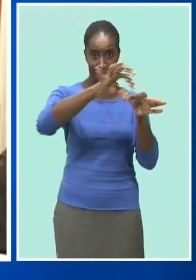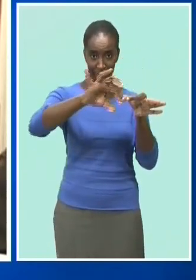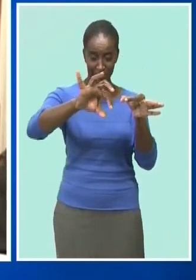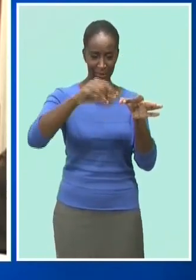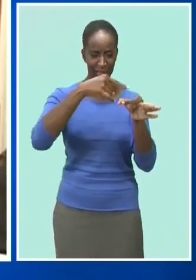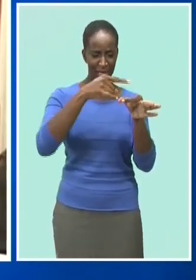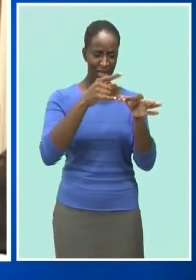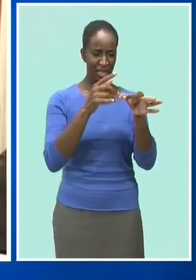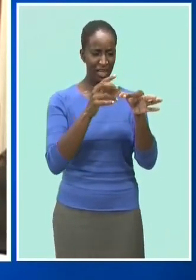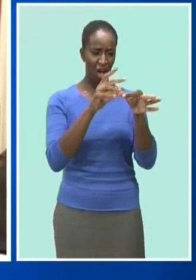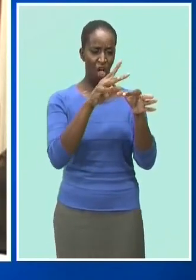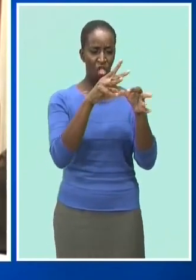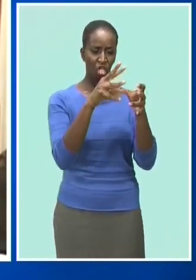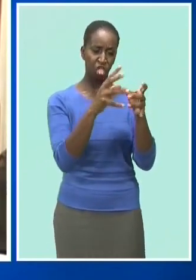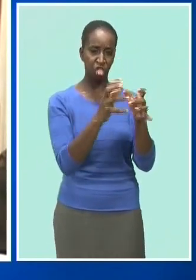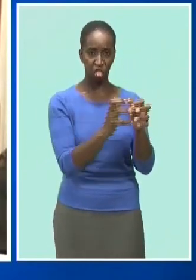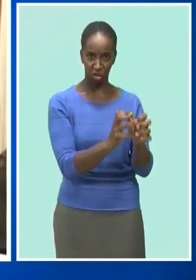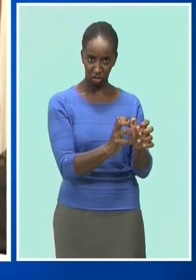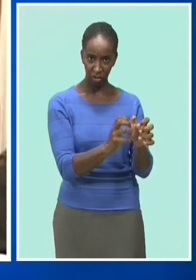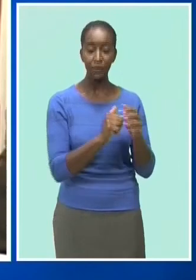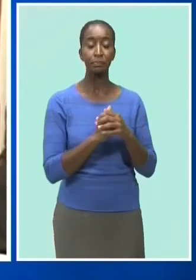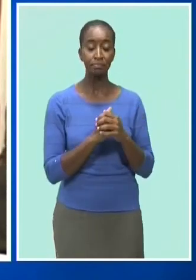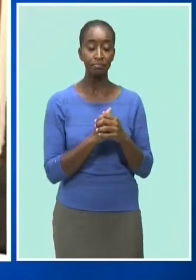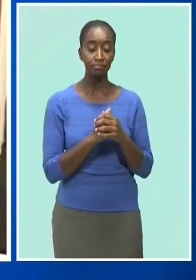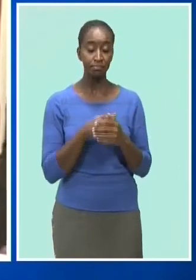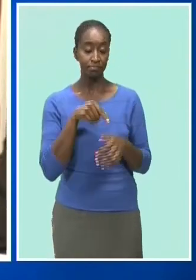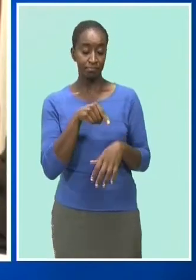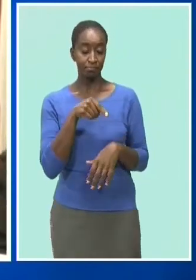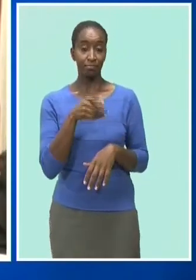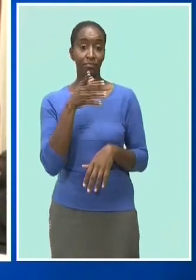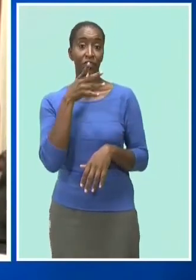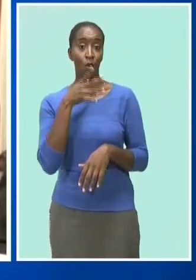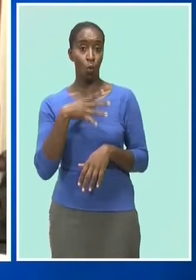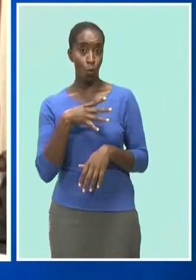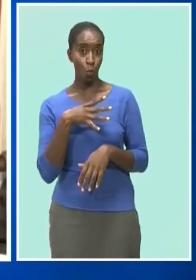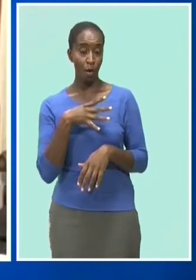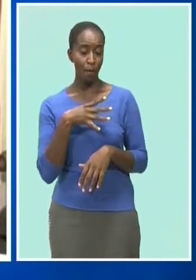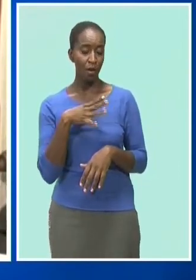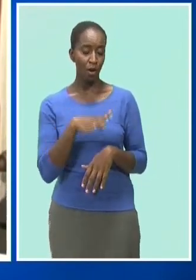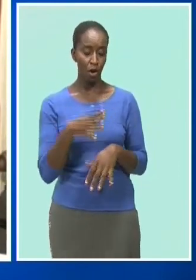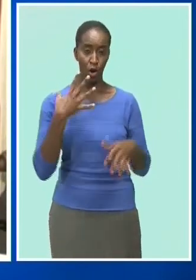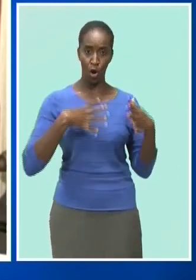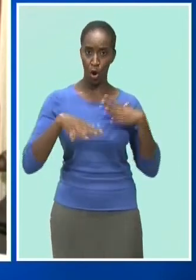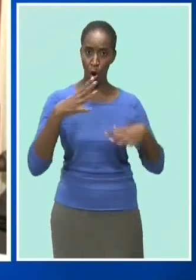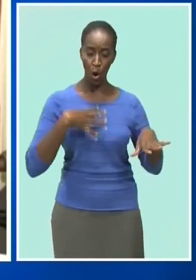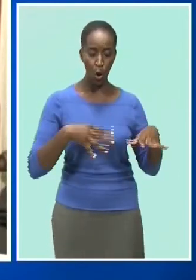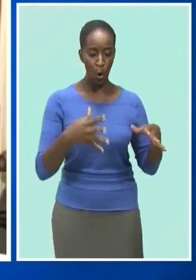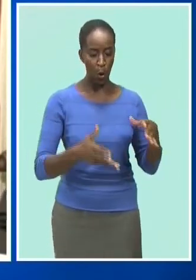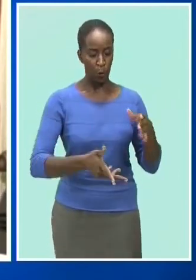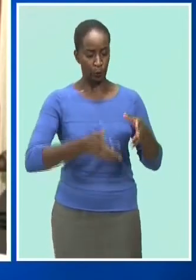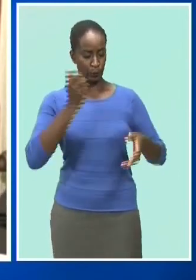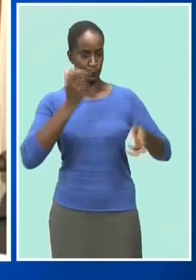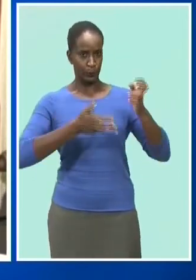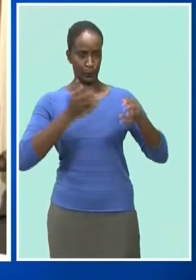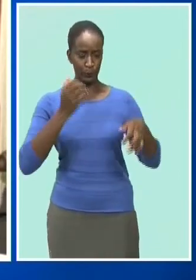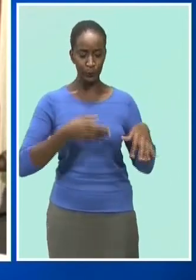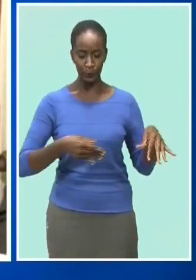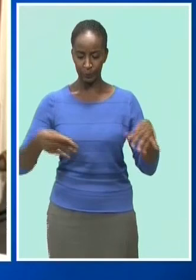melted. The victim's clothing was taken away to be examined forensically for any traces of